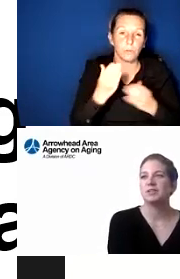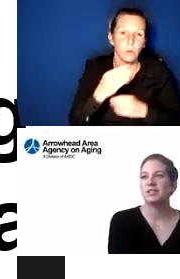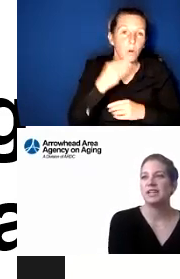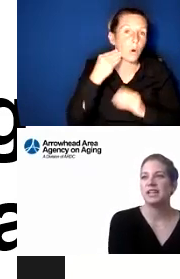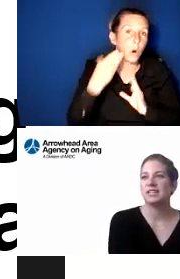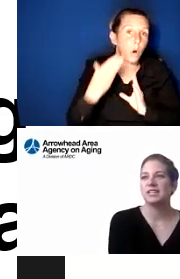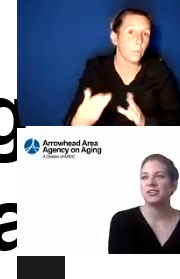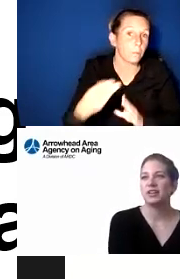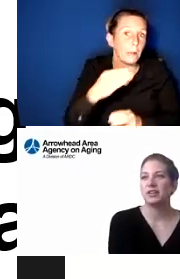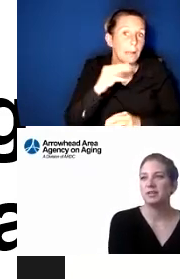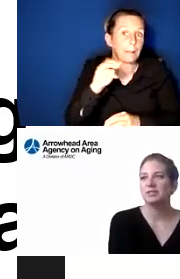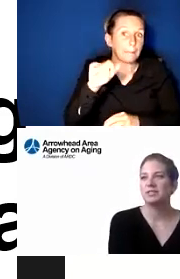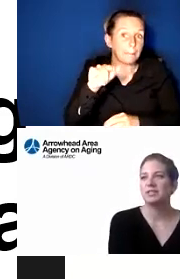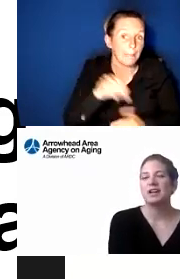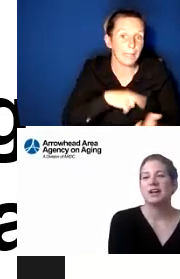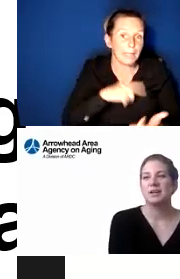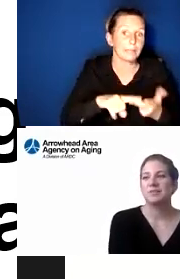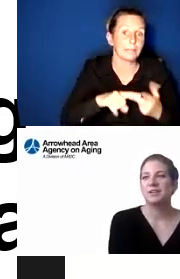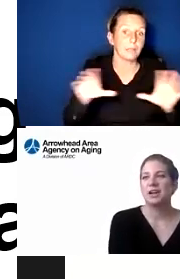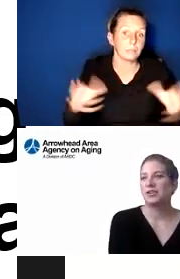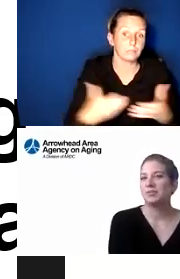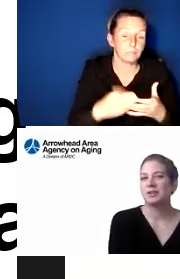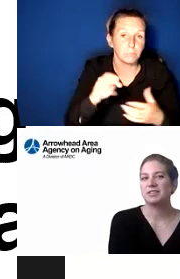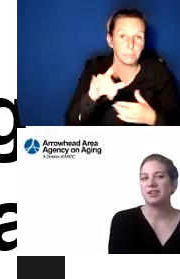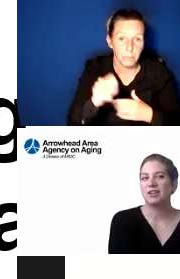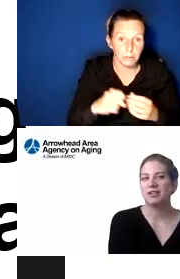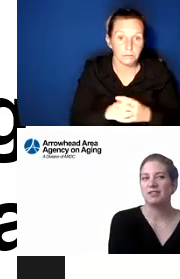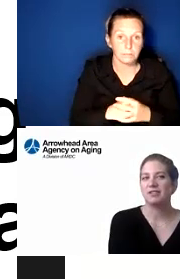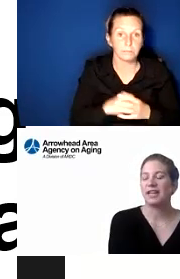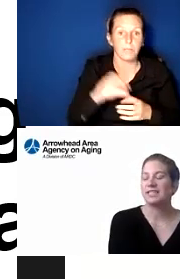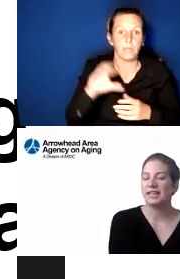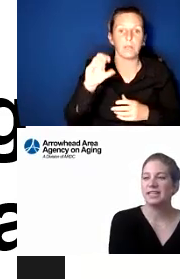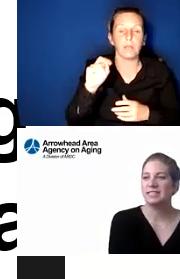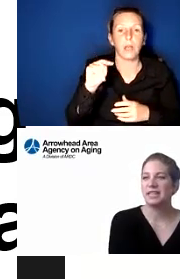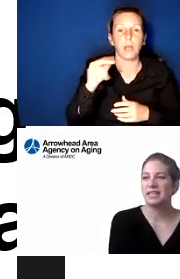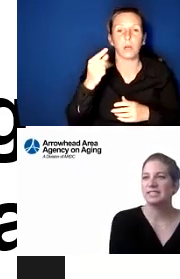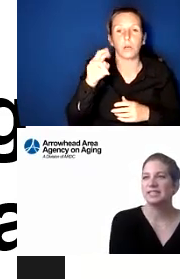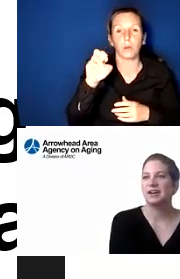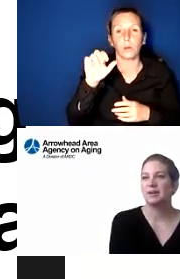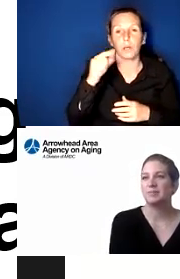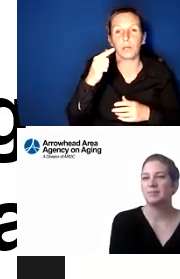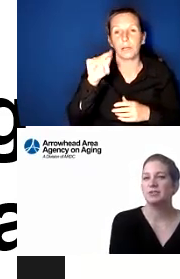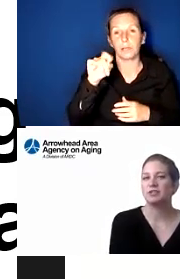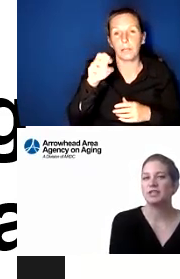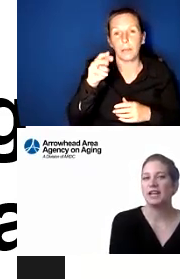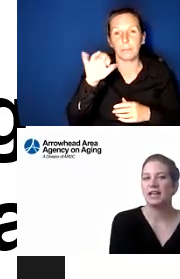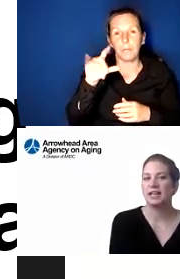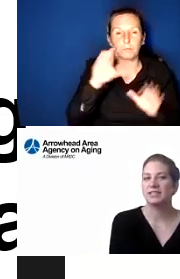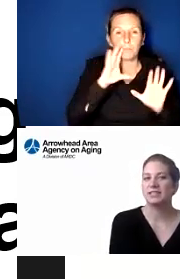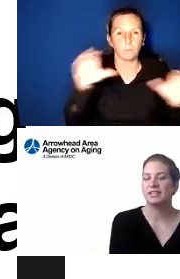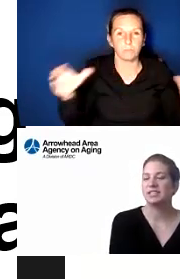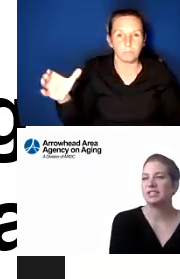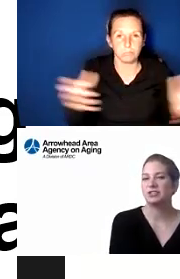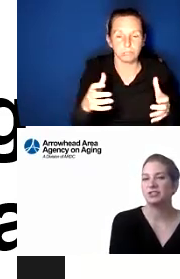delivered meals and congregate meals. Congregate meals are like at a dining site, usually